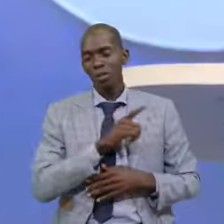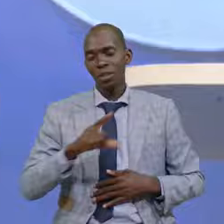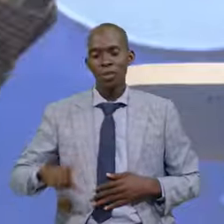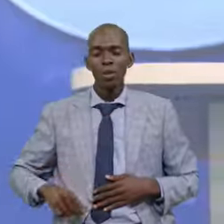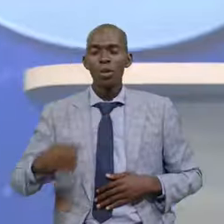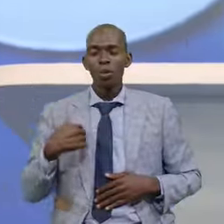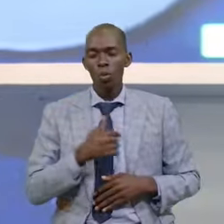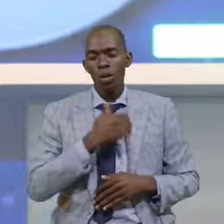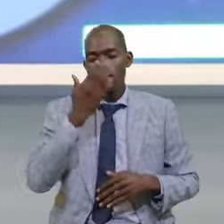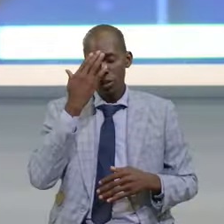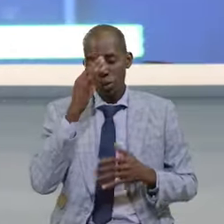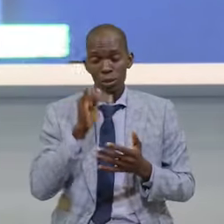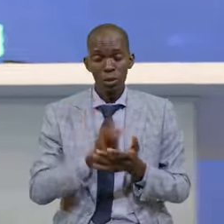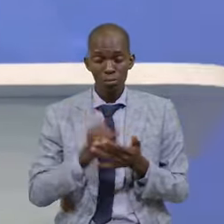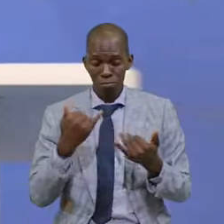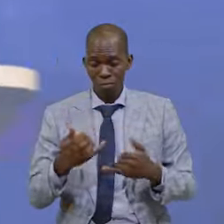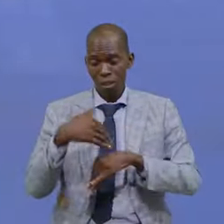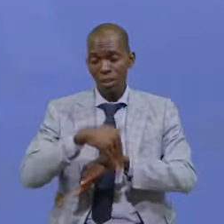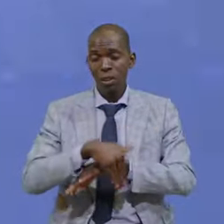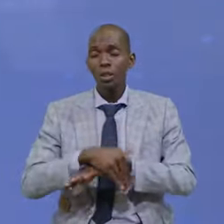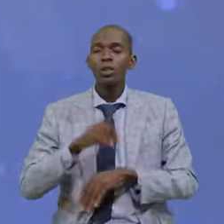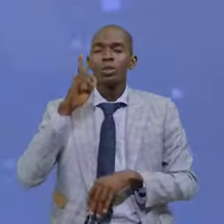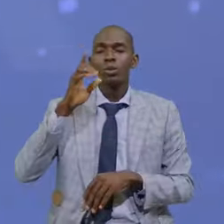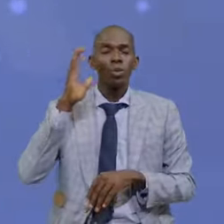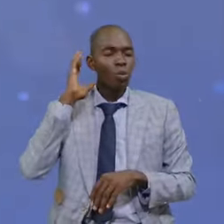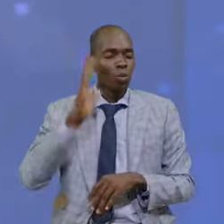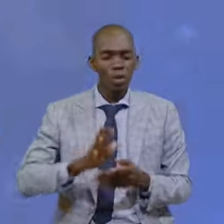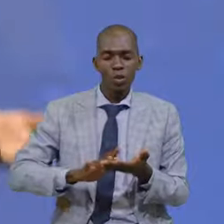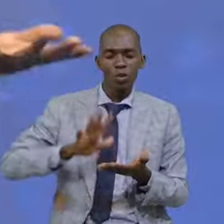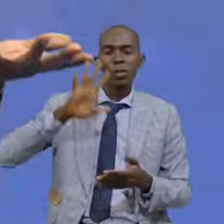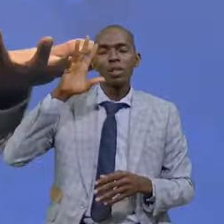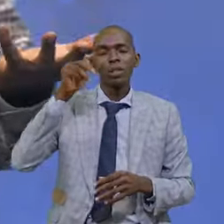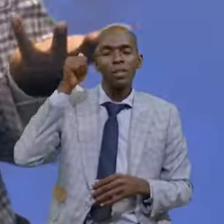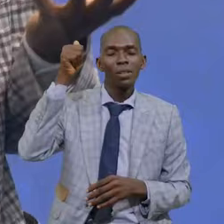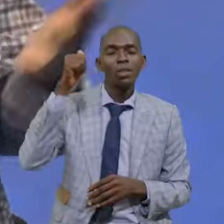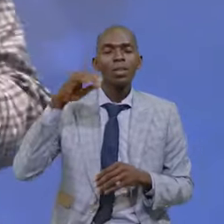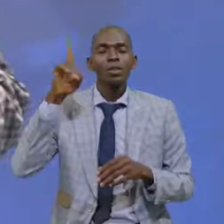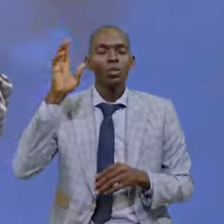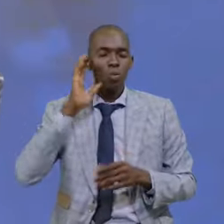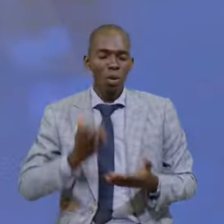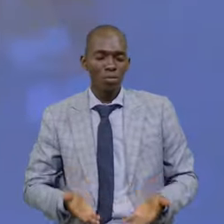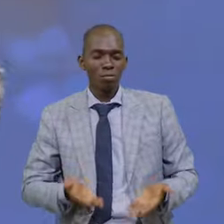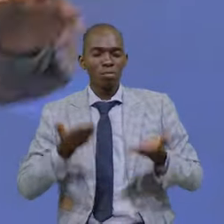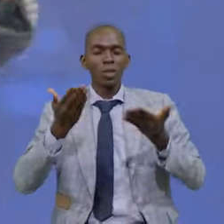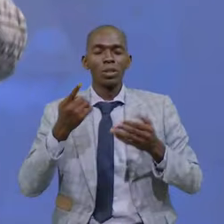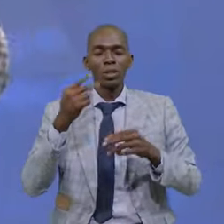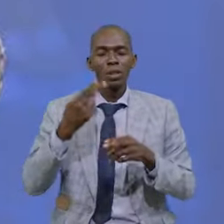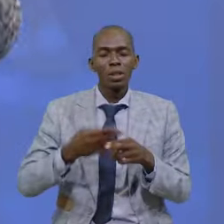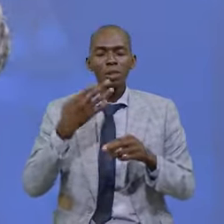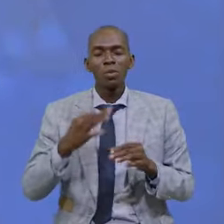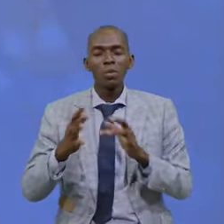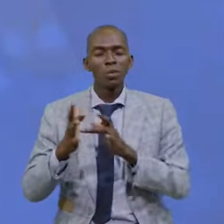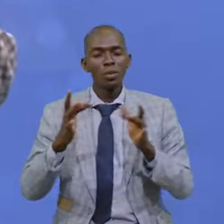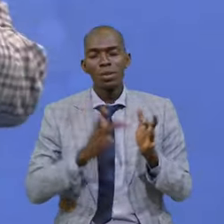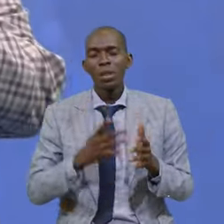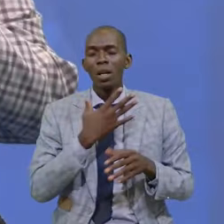know that tonight you are going to glorify yourself. You'll exalt the name of Jesus, and